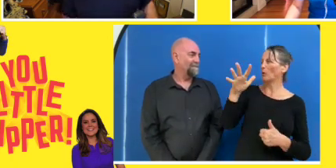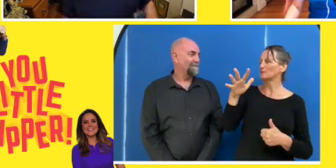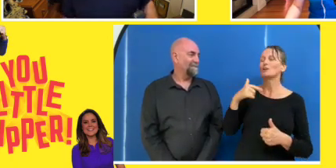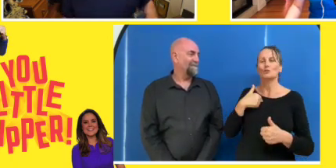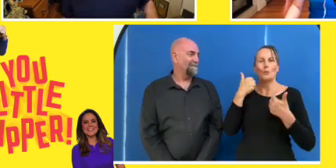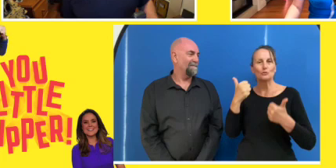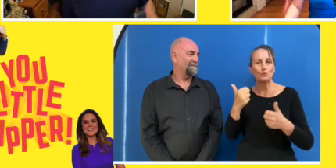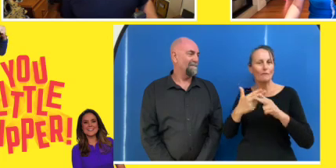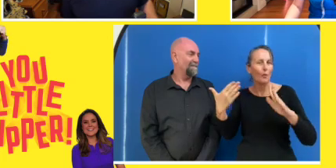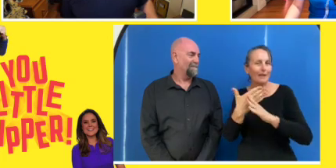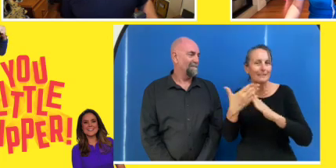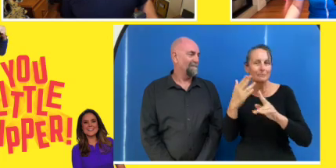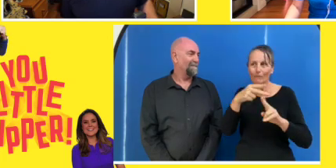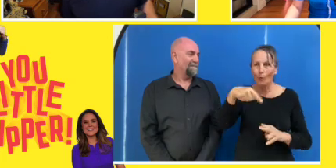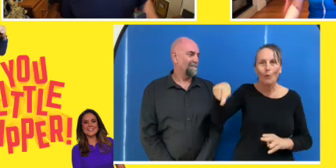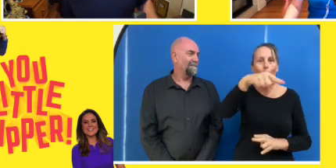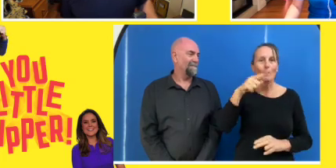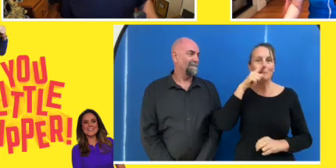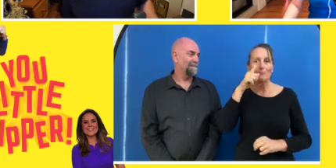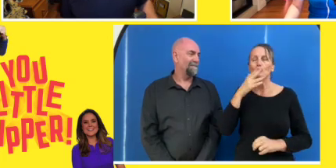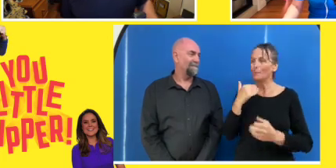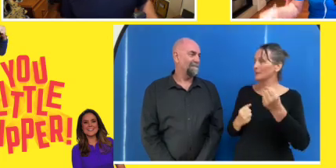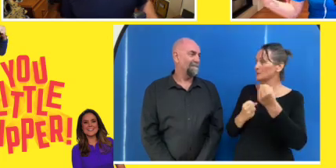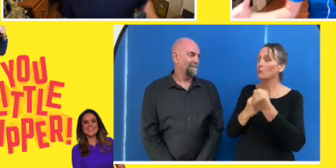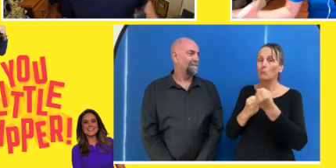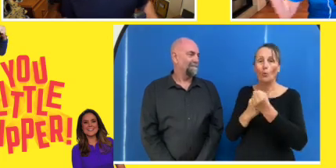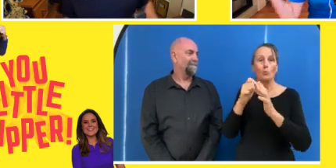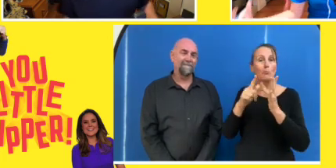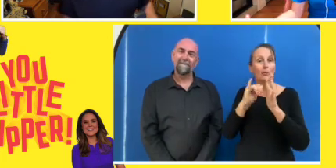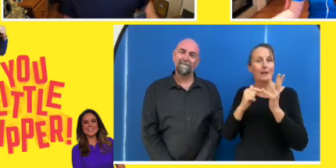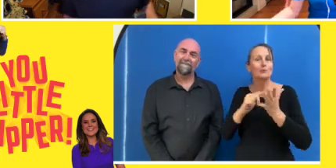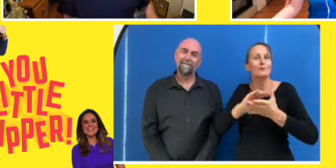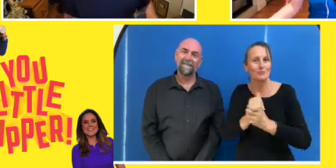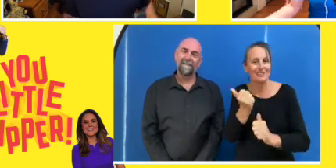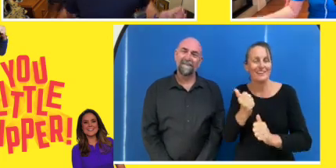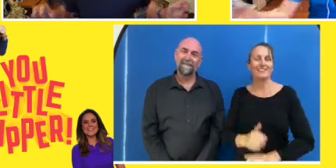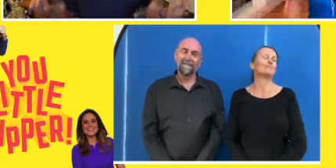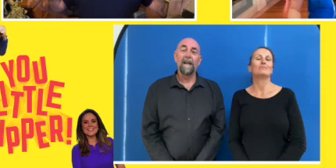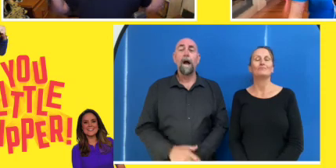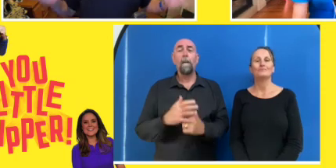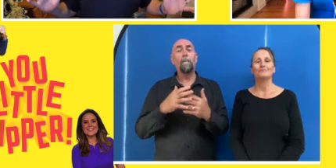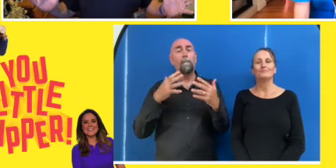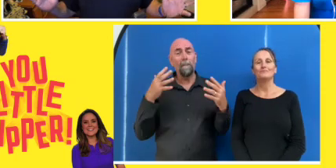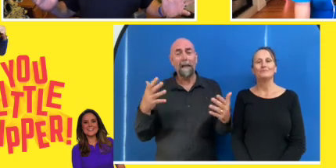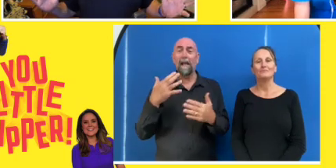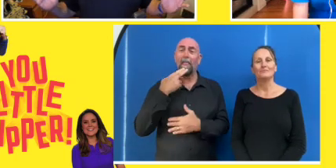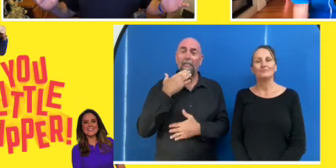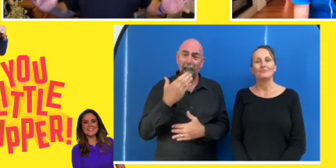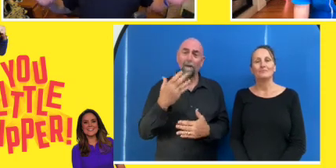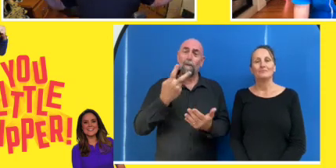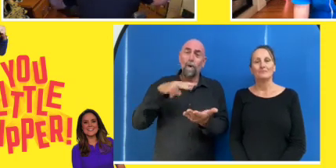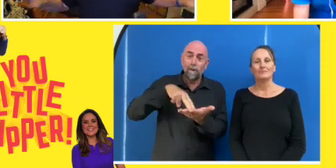heat to every type of accessibility that is out there. So make sure you support the pod. We really, really do appreciate it. A big thank you